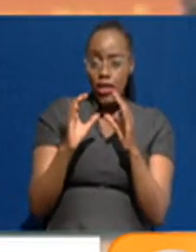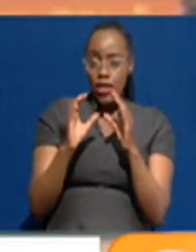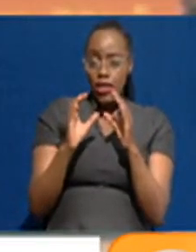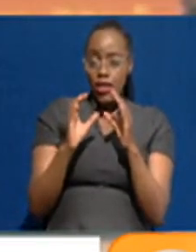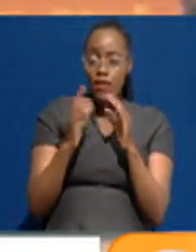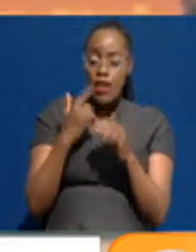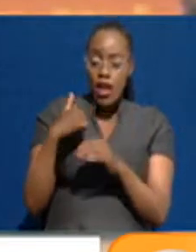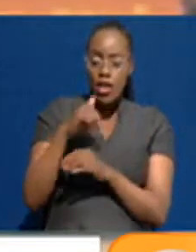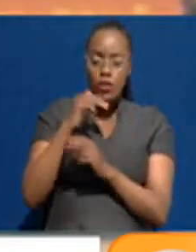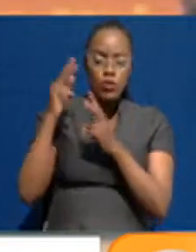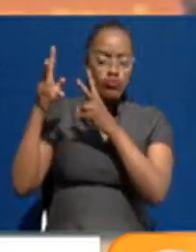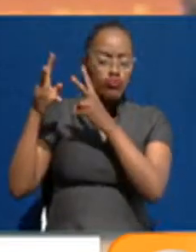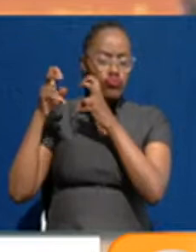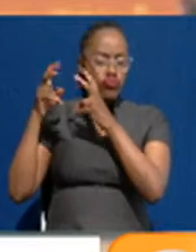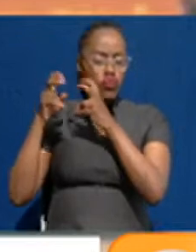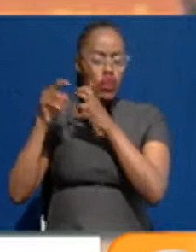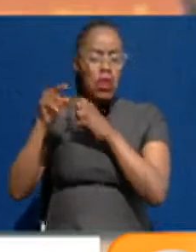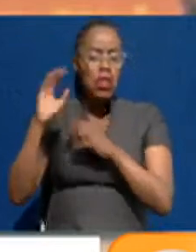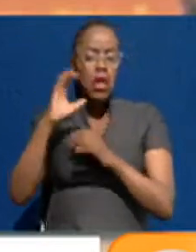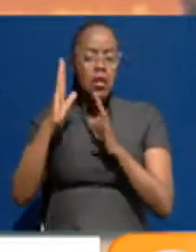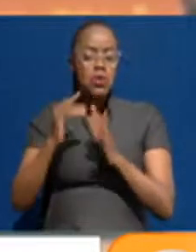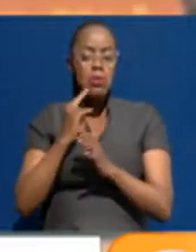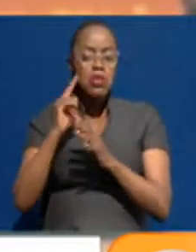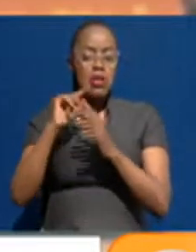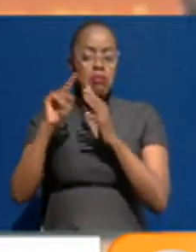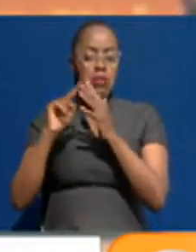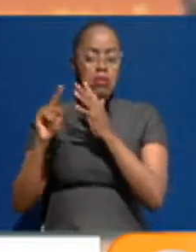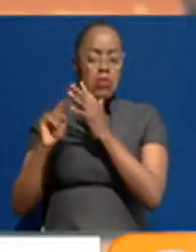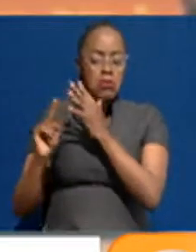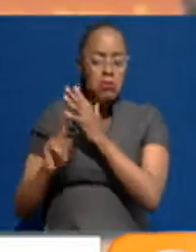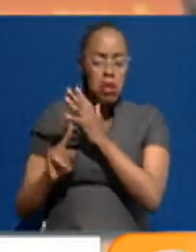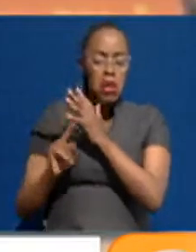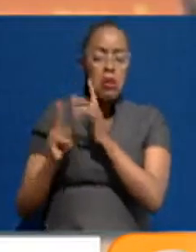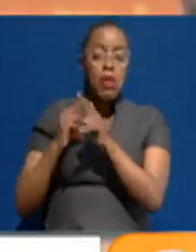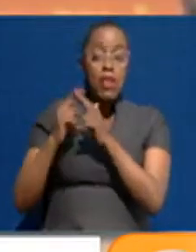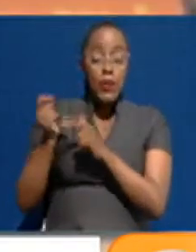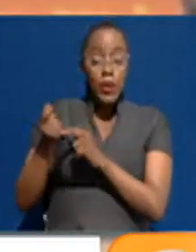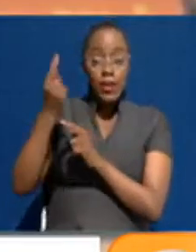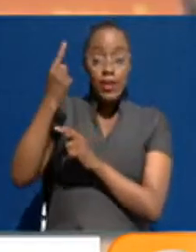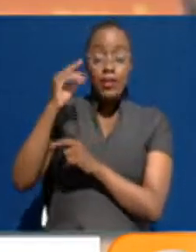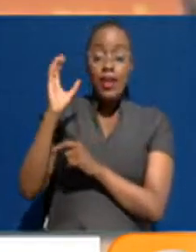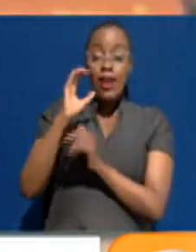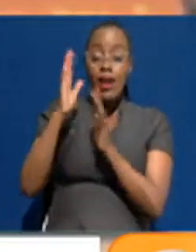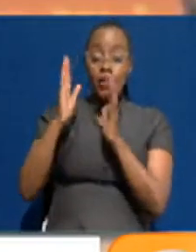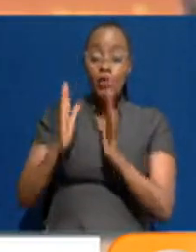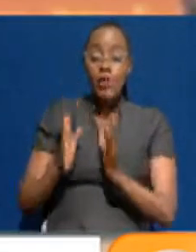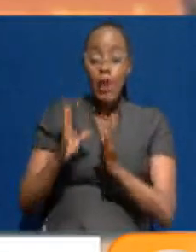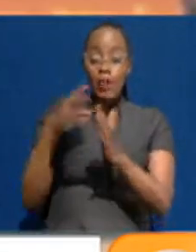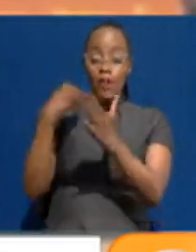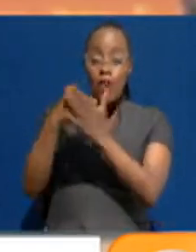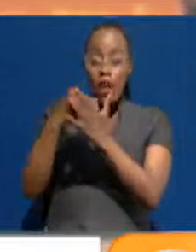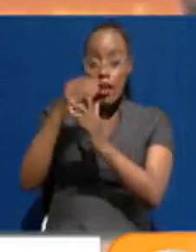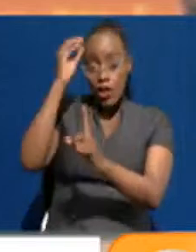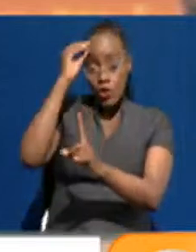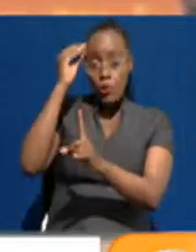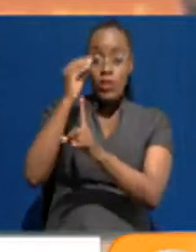We listen to the customer. We understand the customer's financial